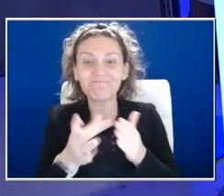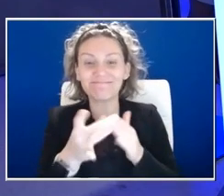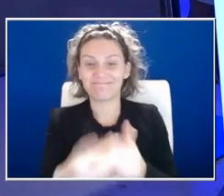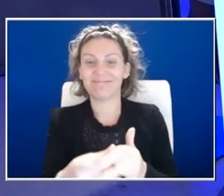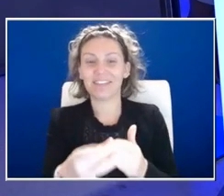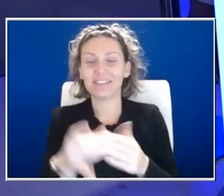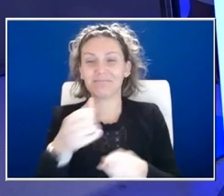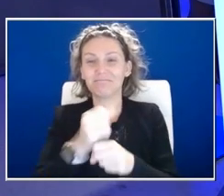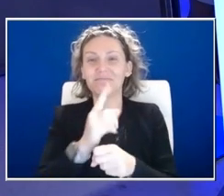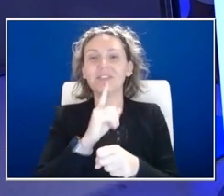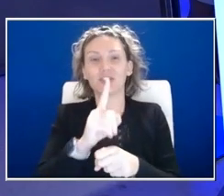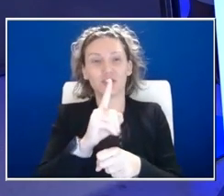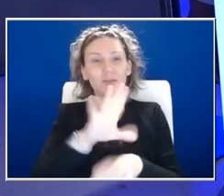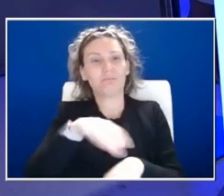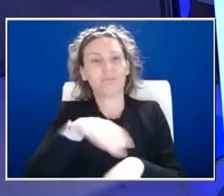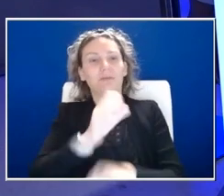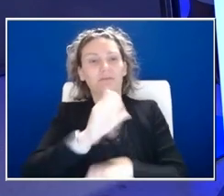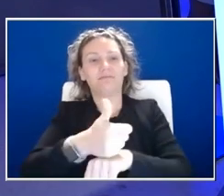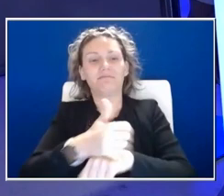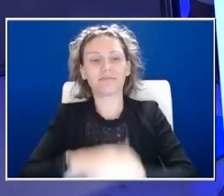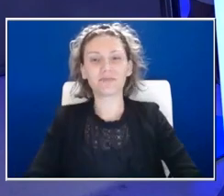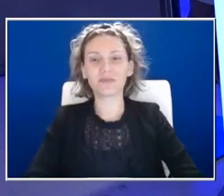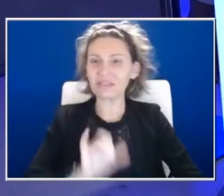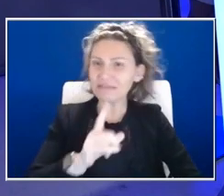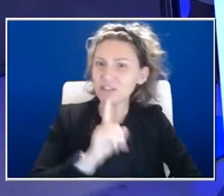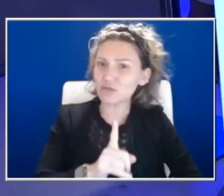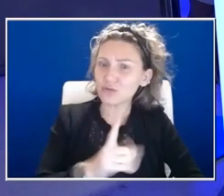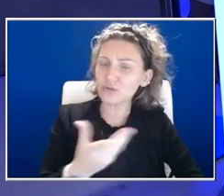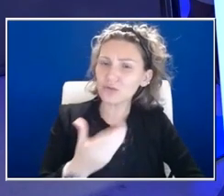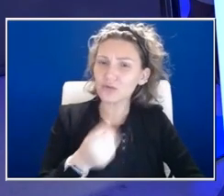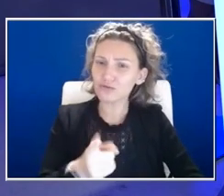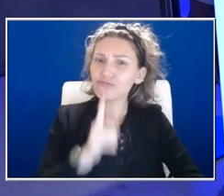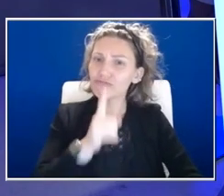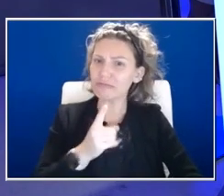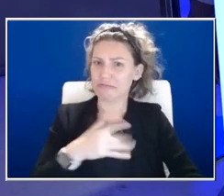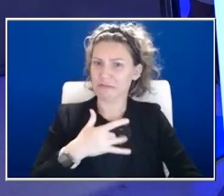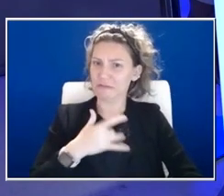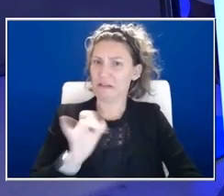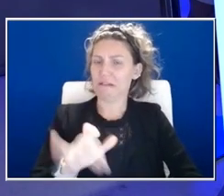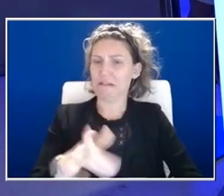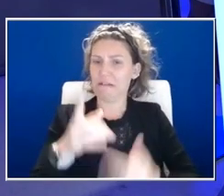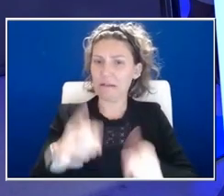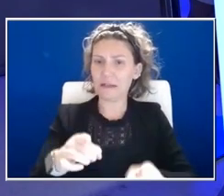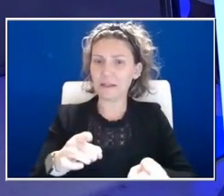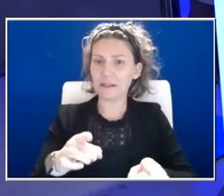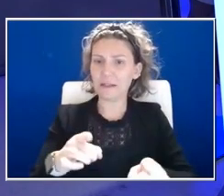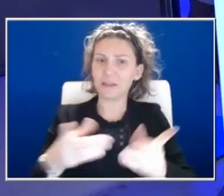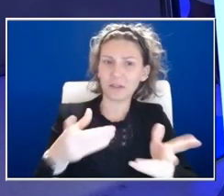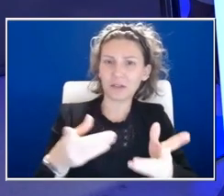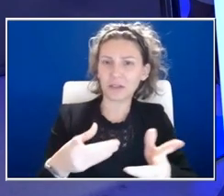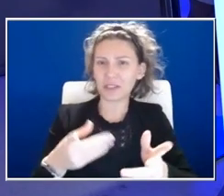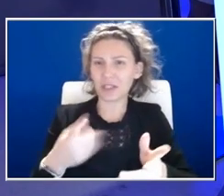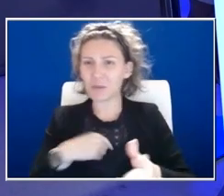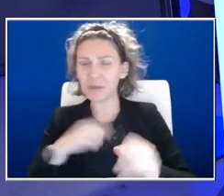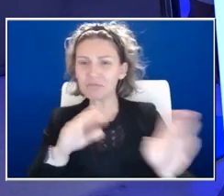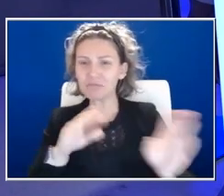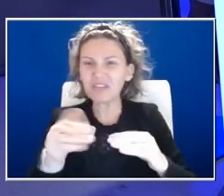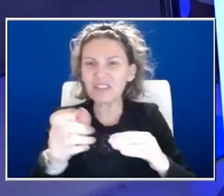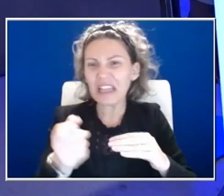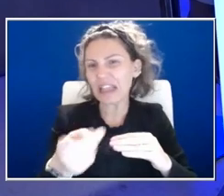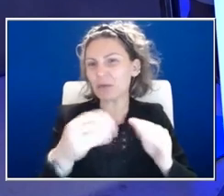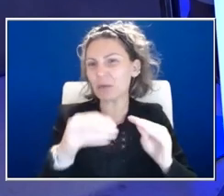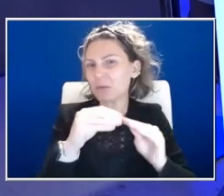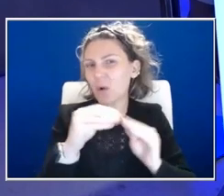doctor. Is that true? Do you really find that to be the case, Dr. McCray? Are we moving a little bit to where now men who are living